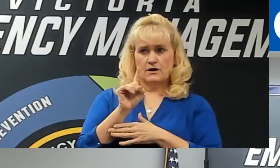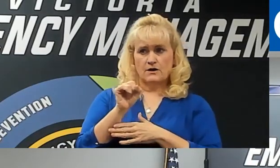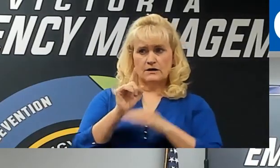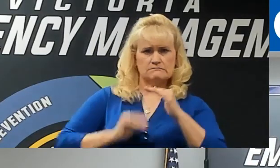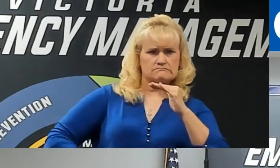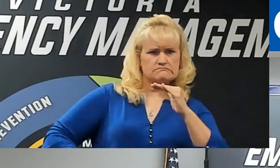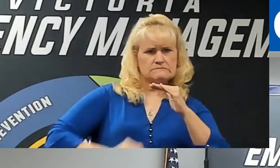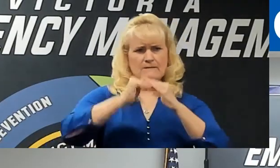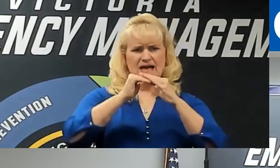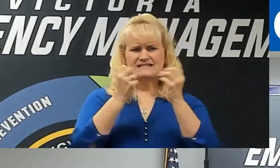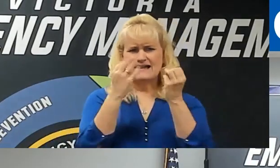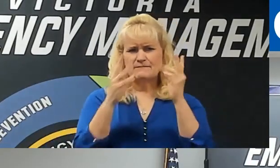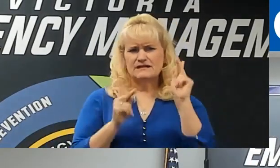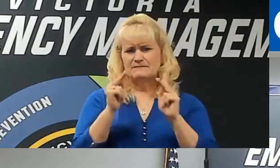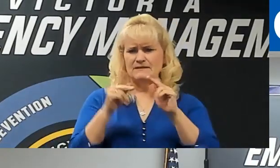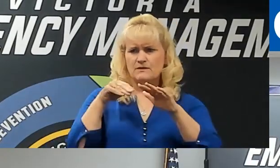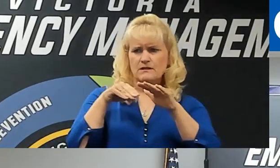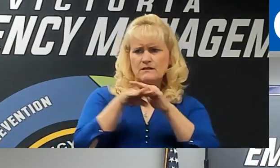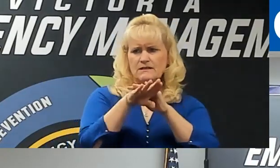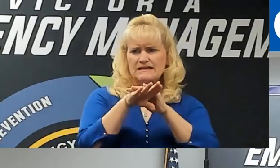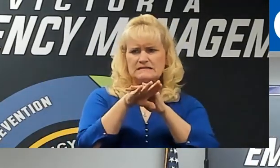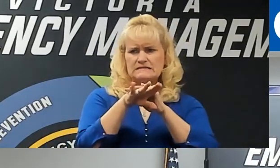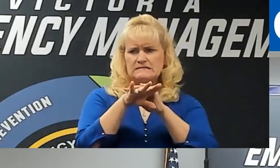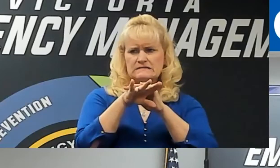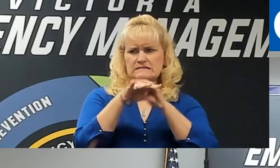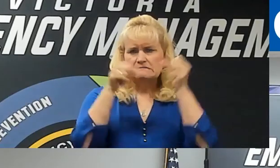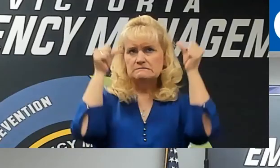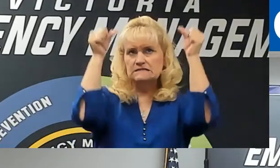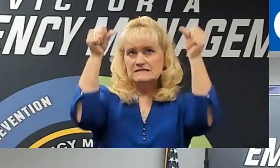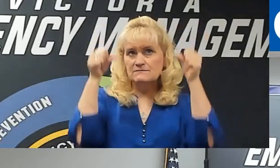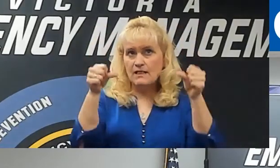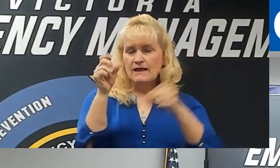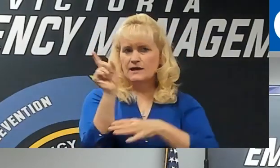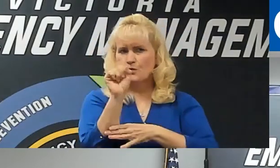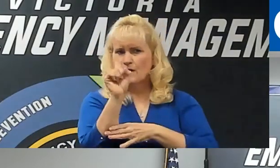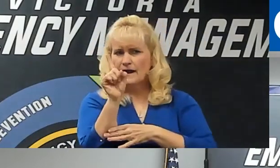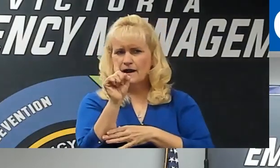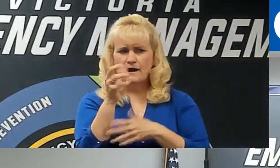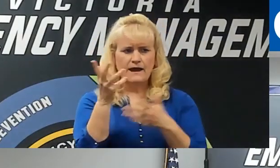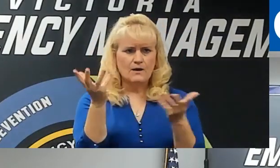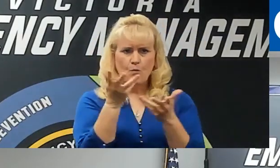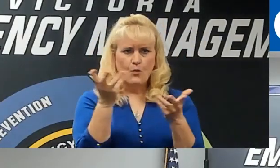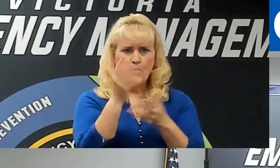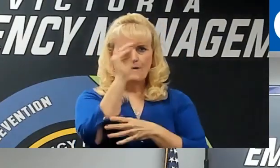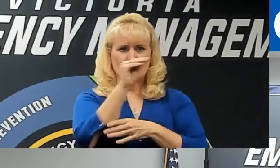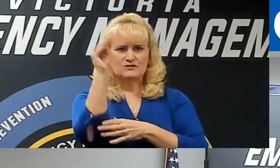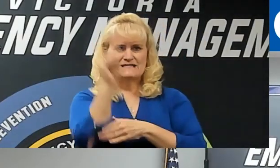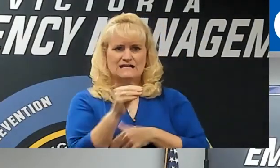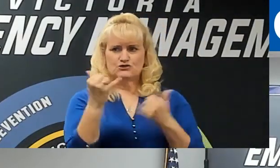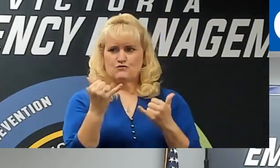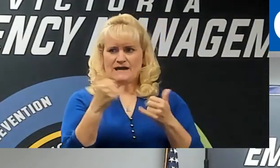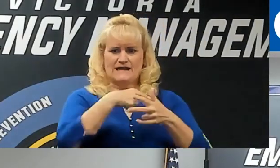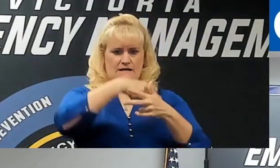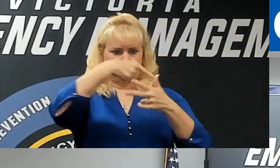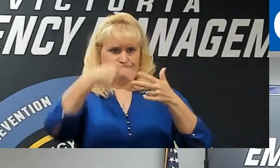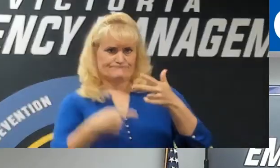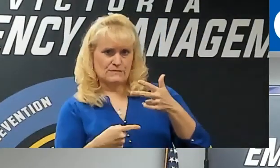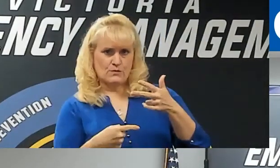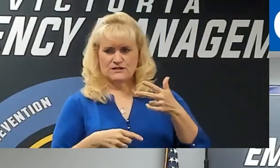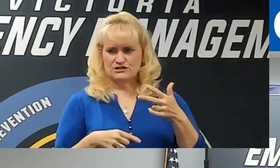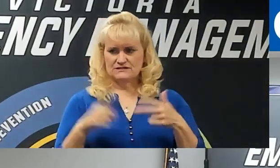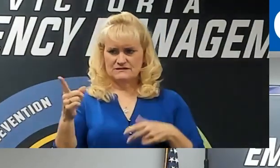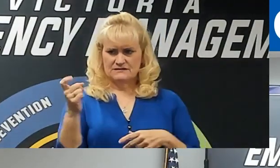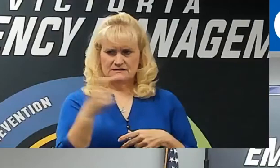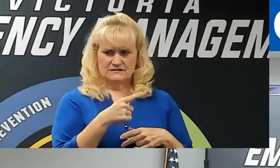capacity rather, need to be displayed? And what percentage are we at now for businesses? Where should that